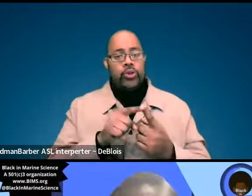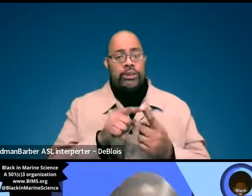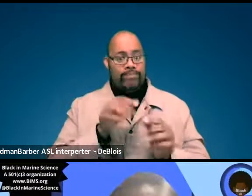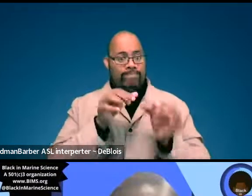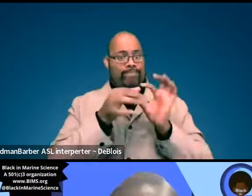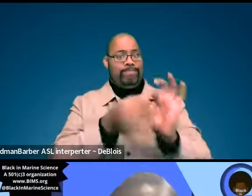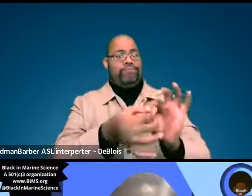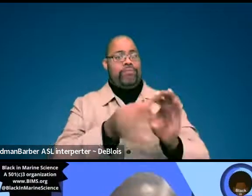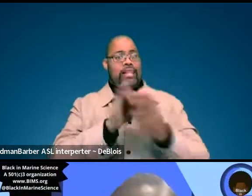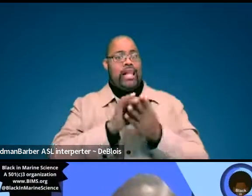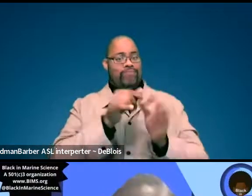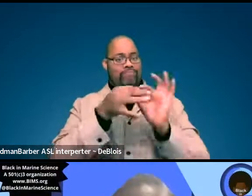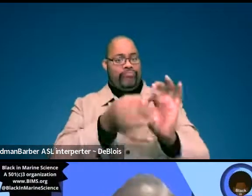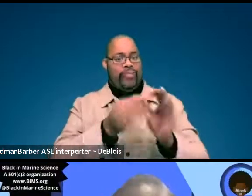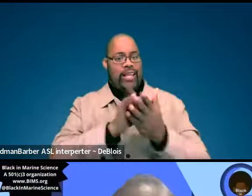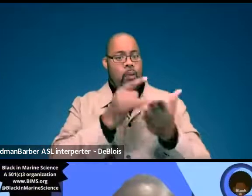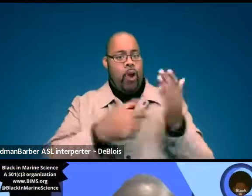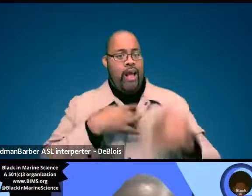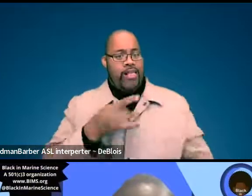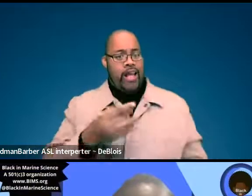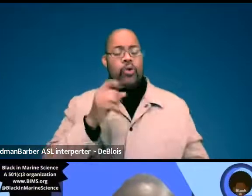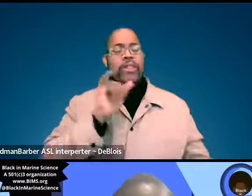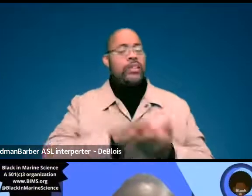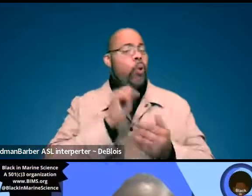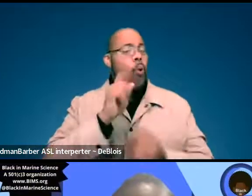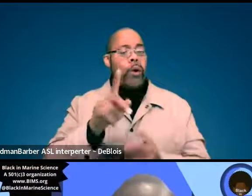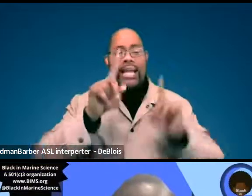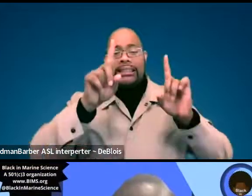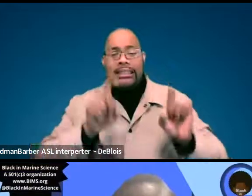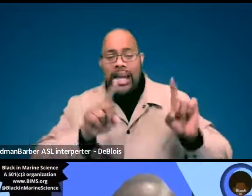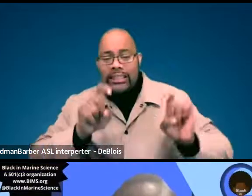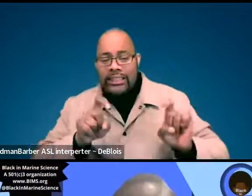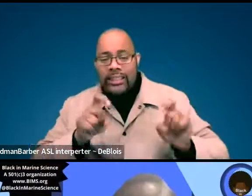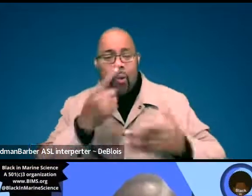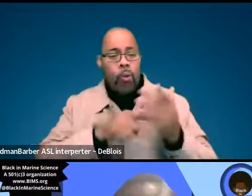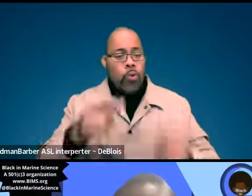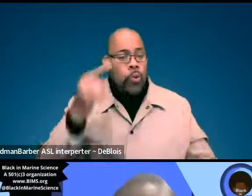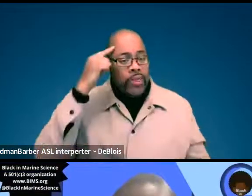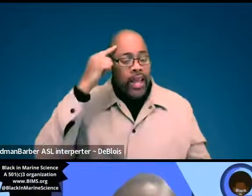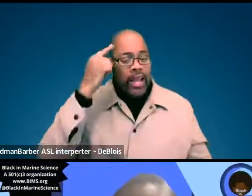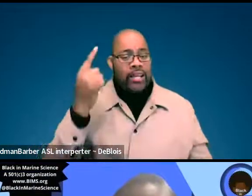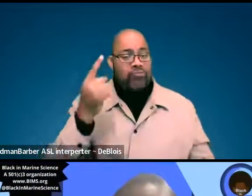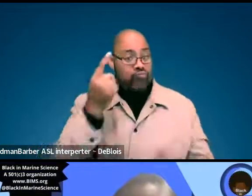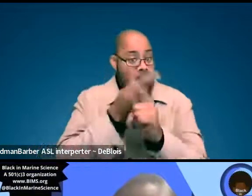Like that's what stuck, and that's what I liked. So it's okay to test out what you think is